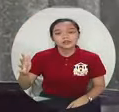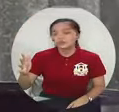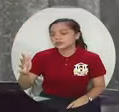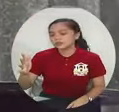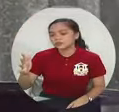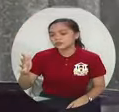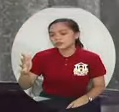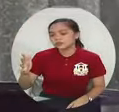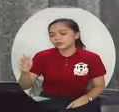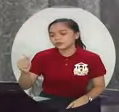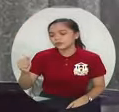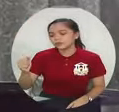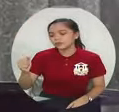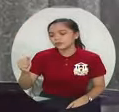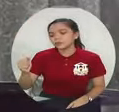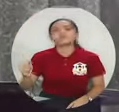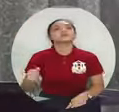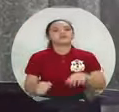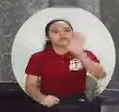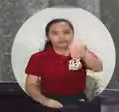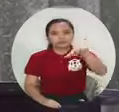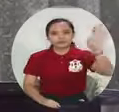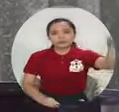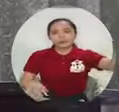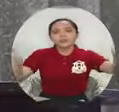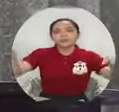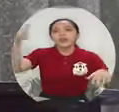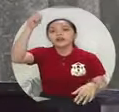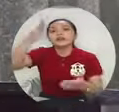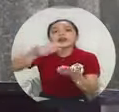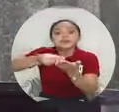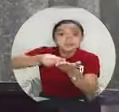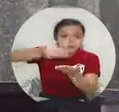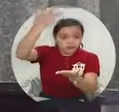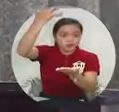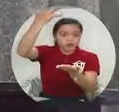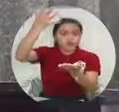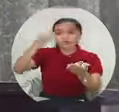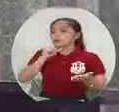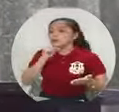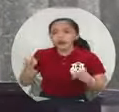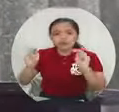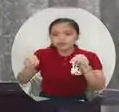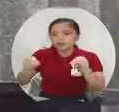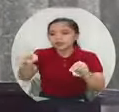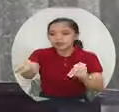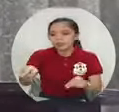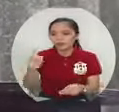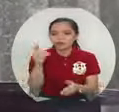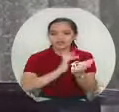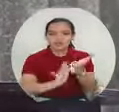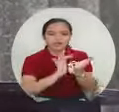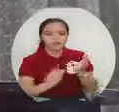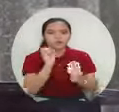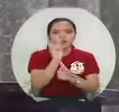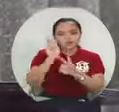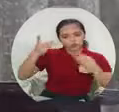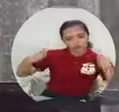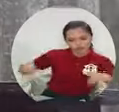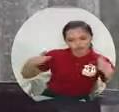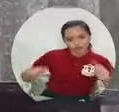God. He doesn't need anything. But He requires the tithes so that there will be meat in His house, so that